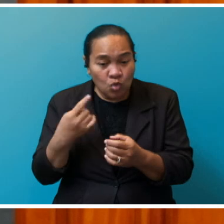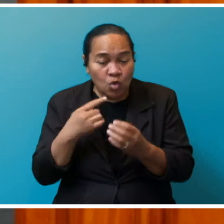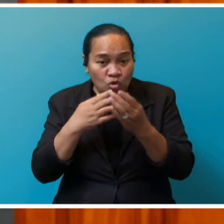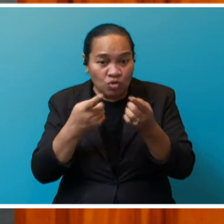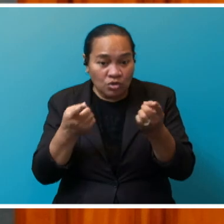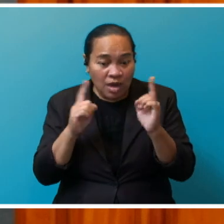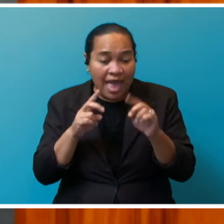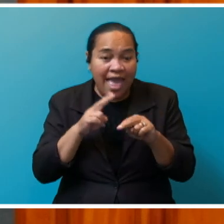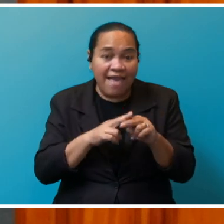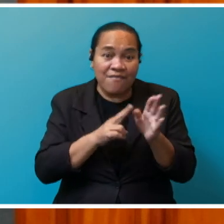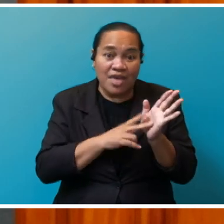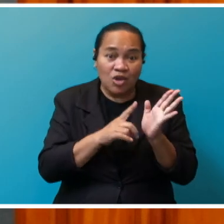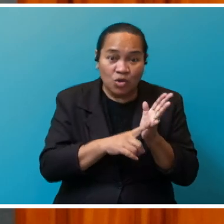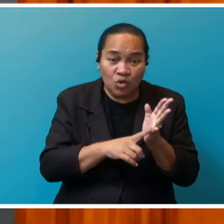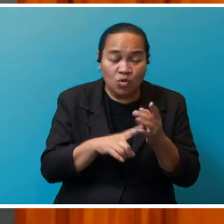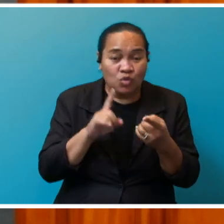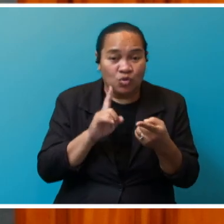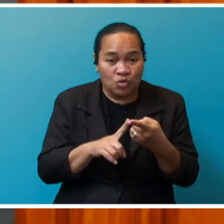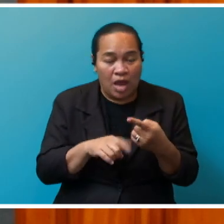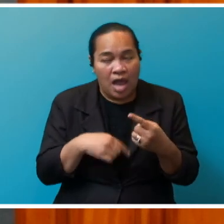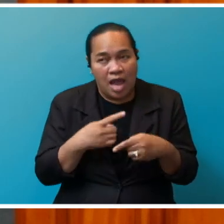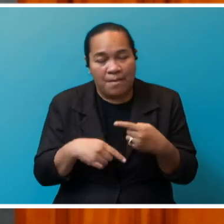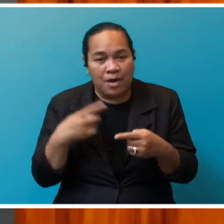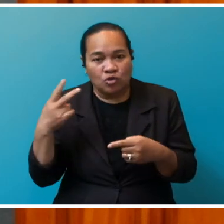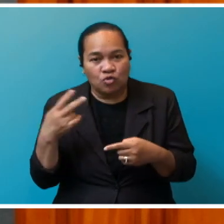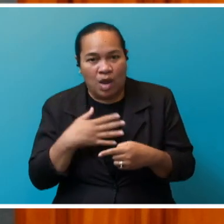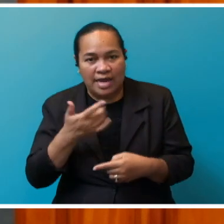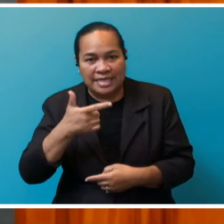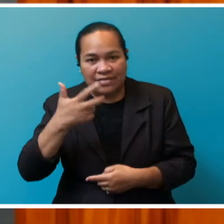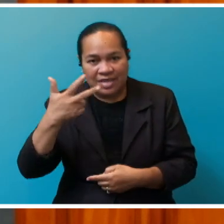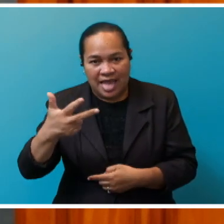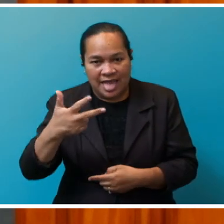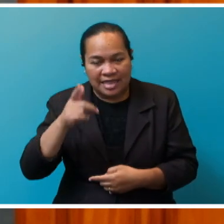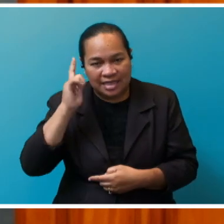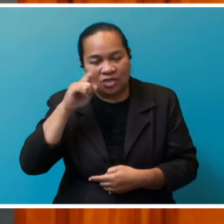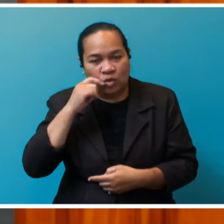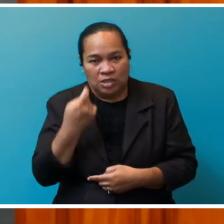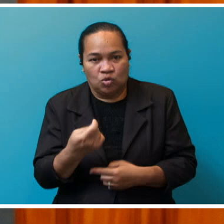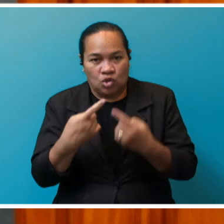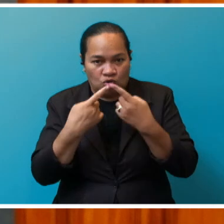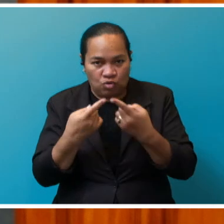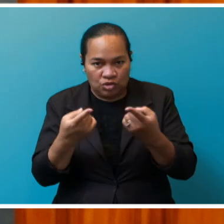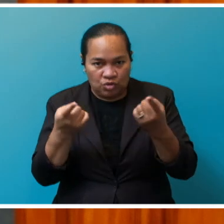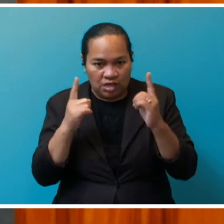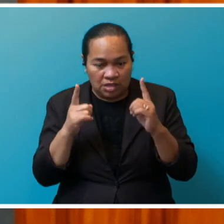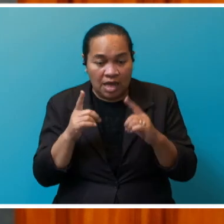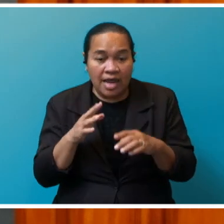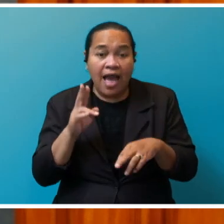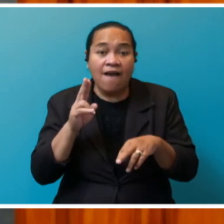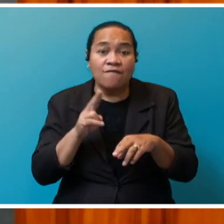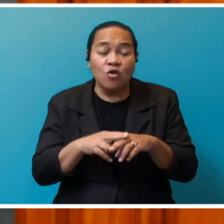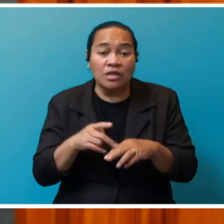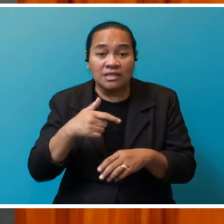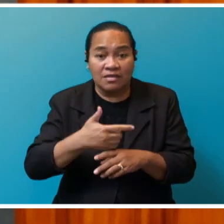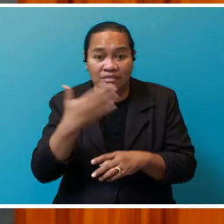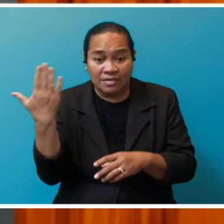from FNU is about 278 teachers that will be graduating. Fulton College will be around